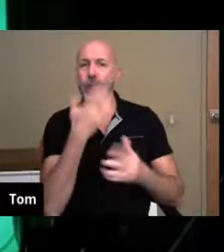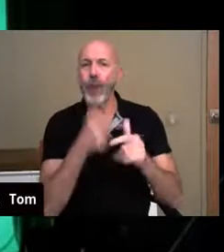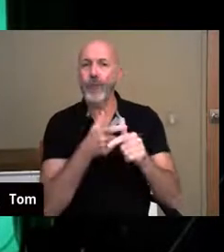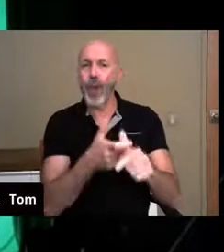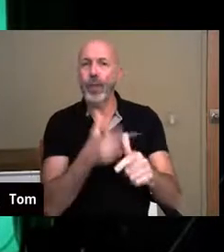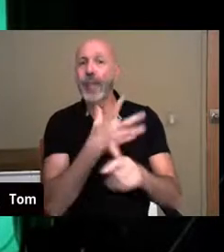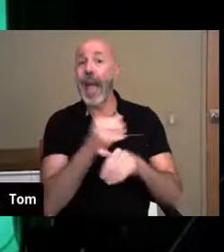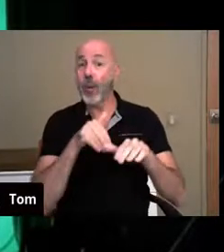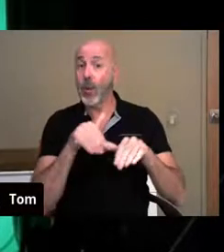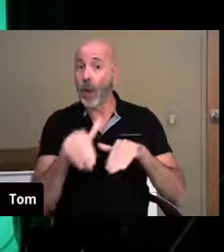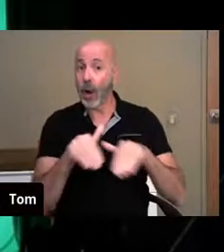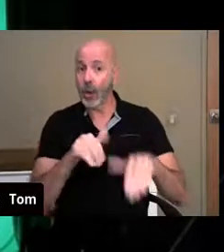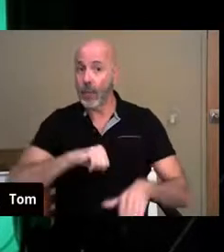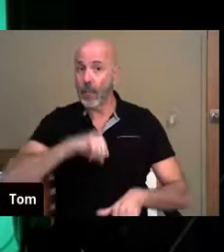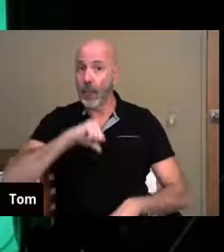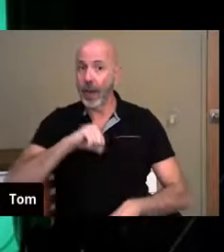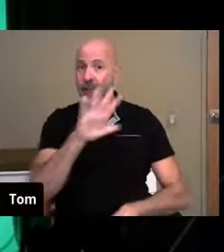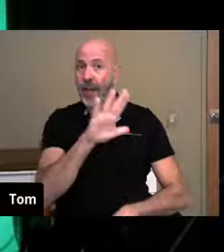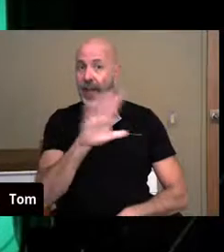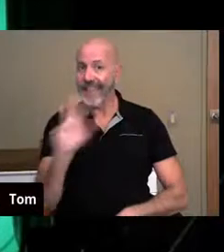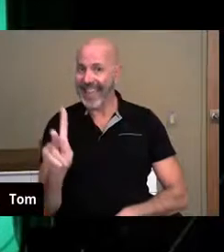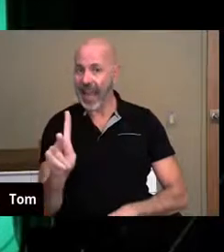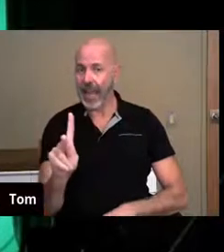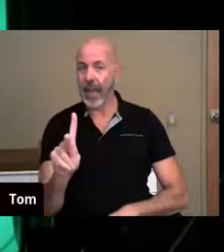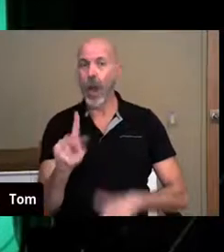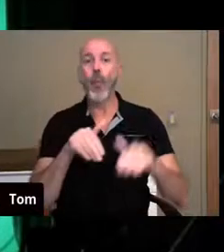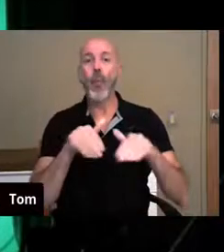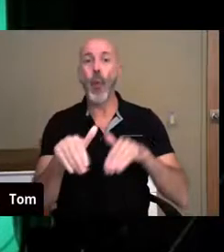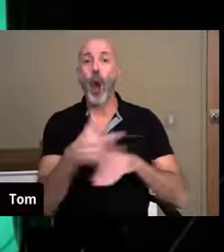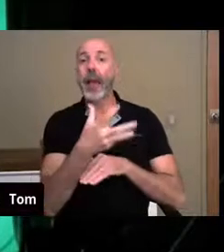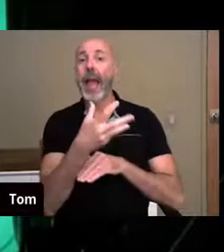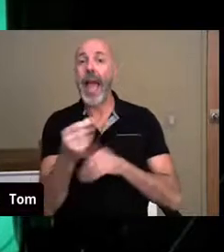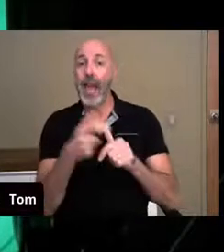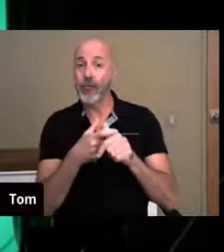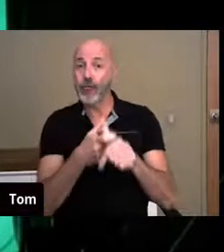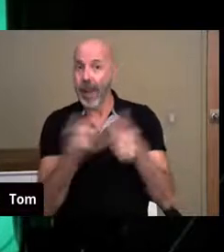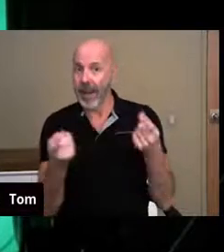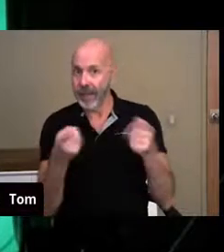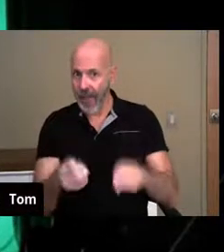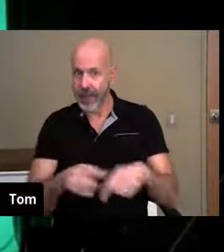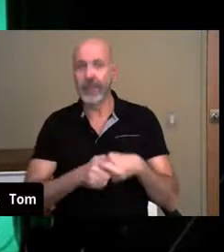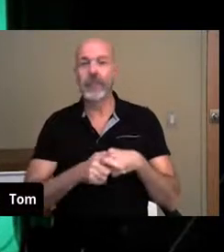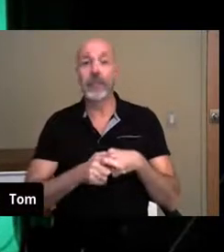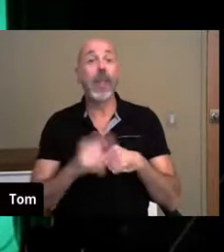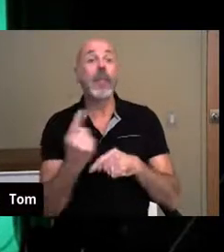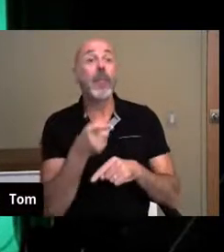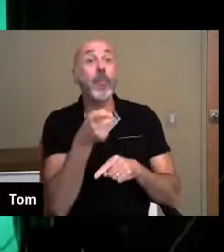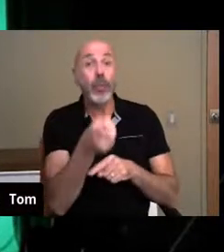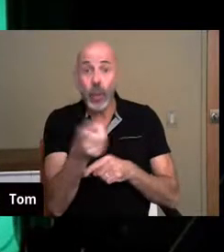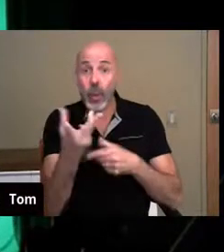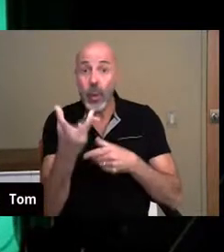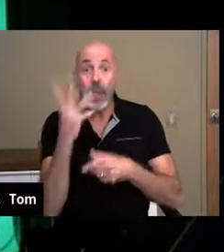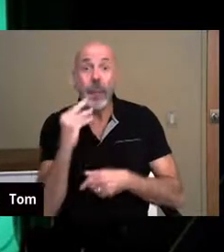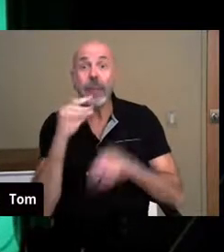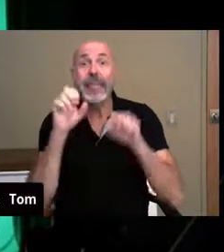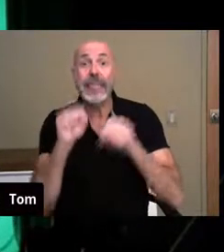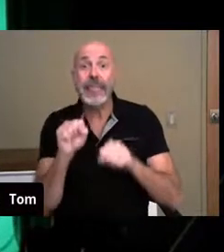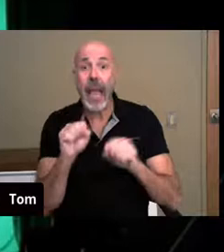Walkers Pride 5K Walk and Run, which is something that you can experience